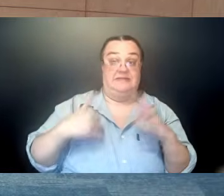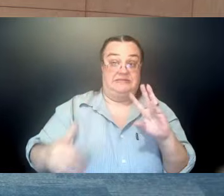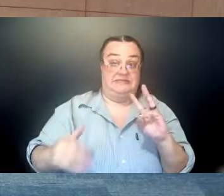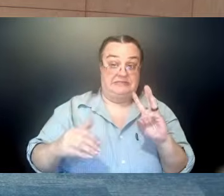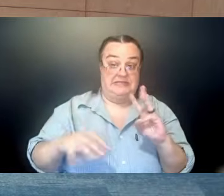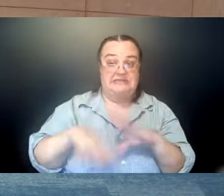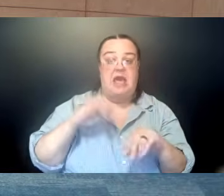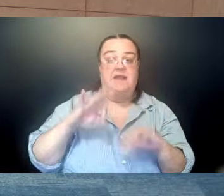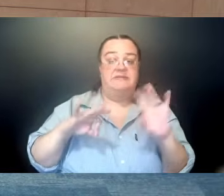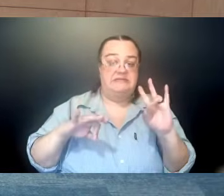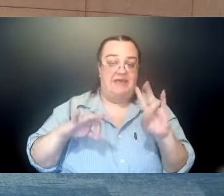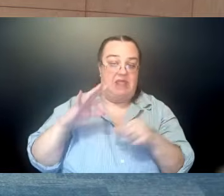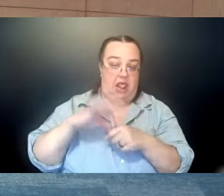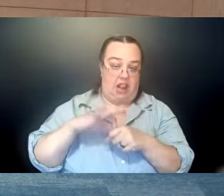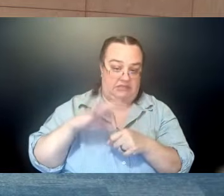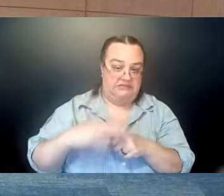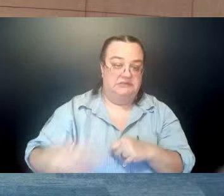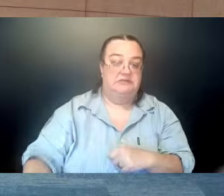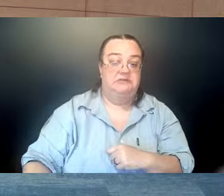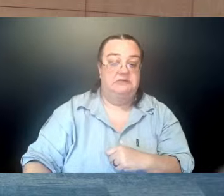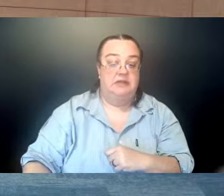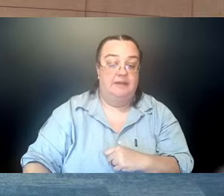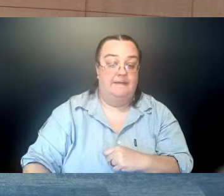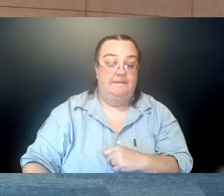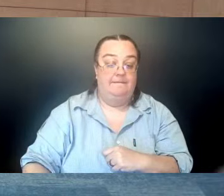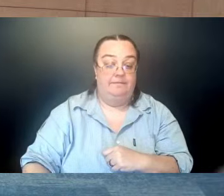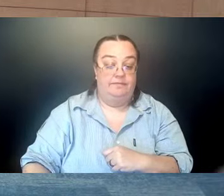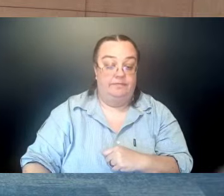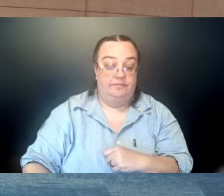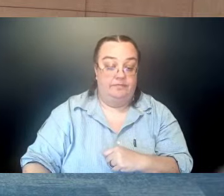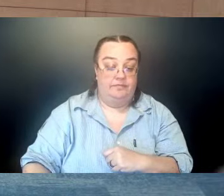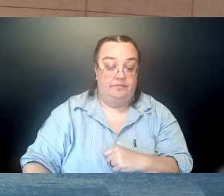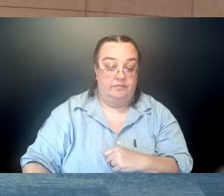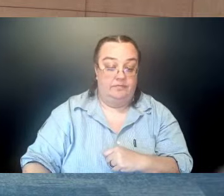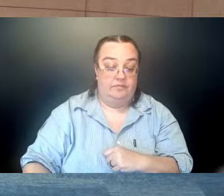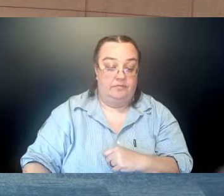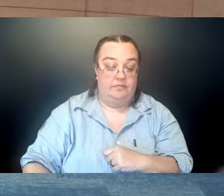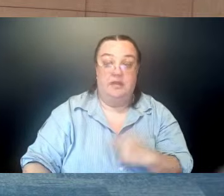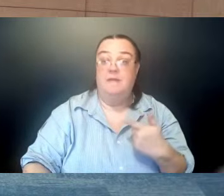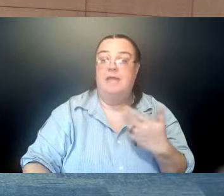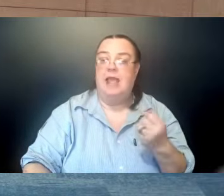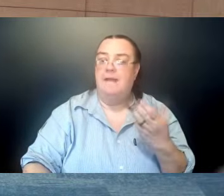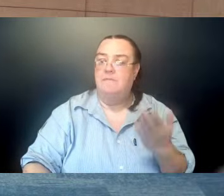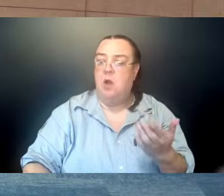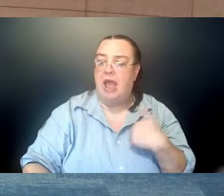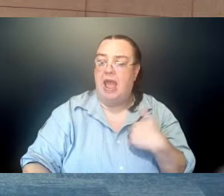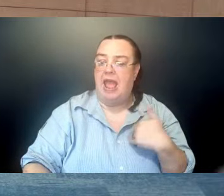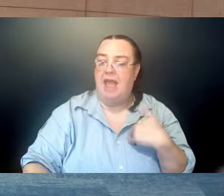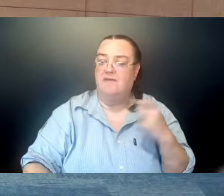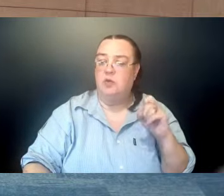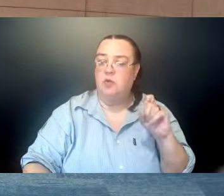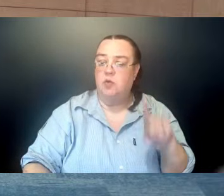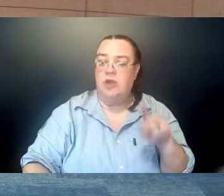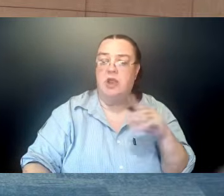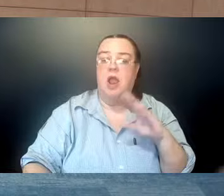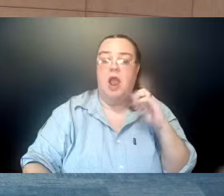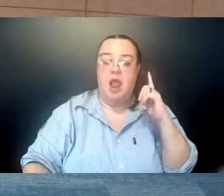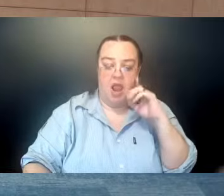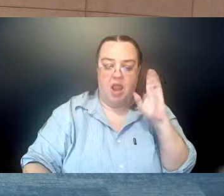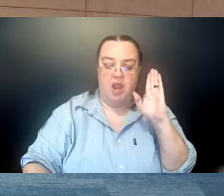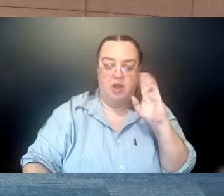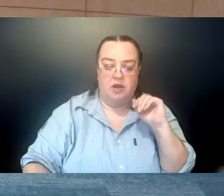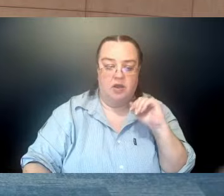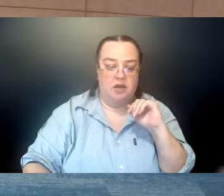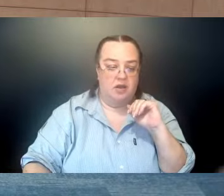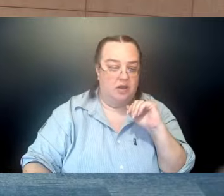7 elected officials. Mr. LeGloahec, are you making a motion? I have a question, is that I know that there were a sort of a flurry.